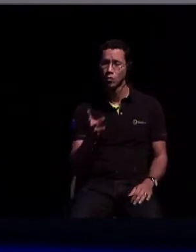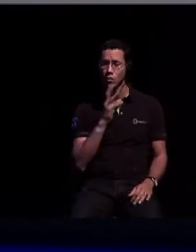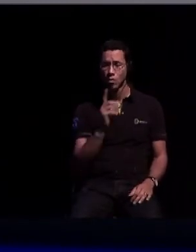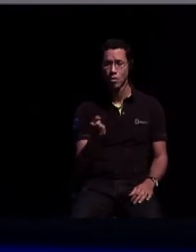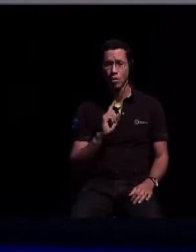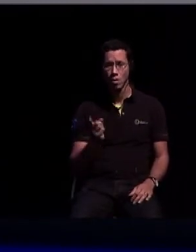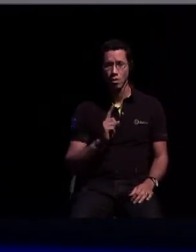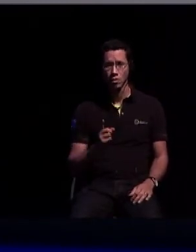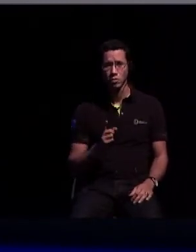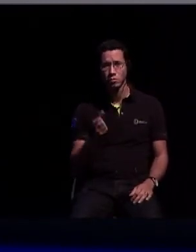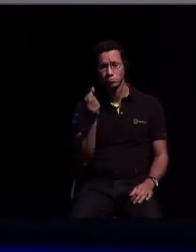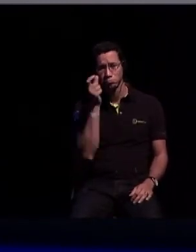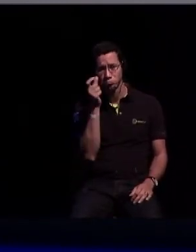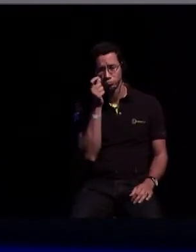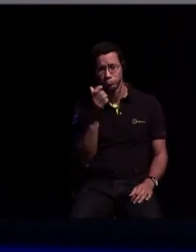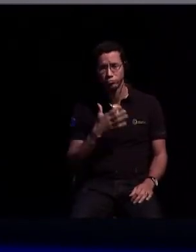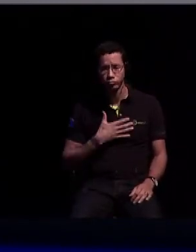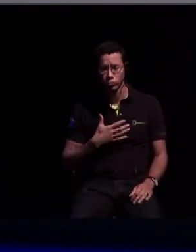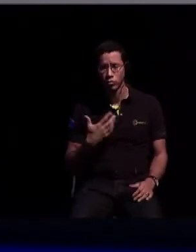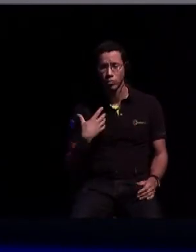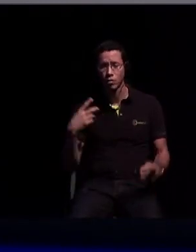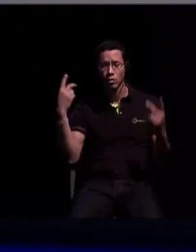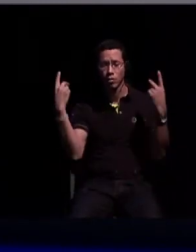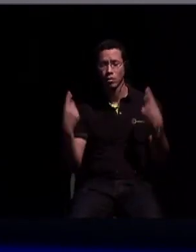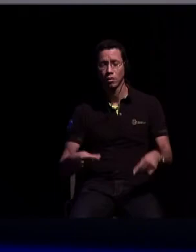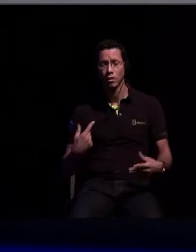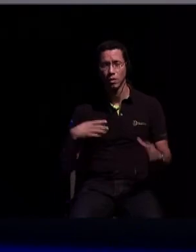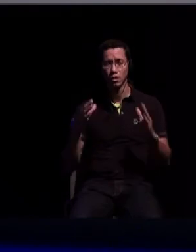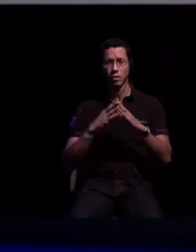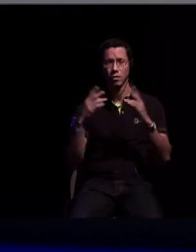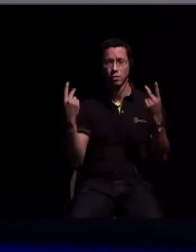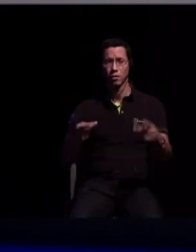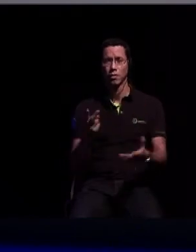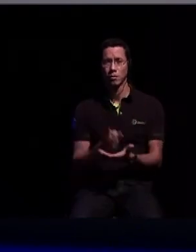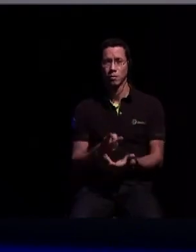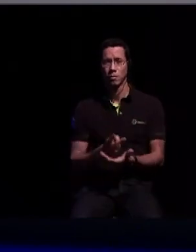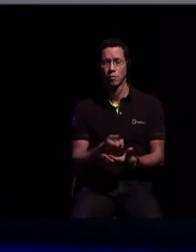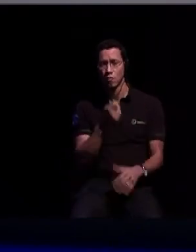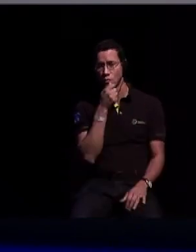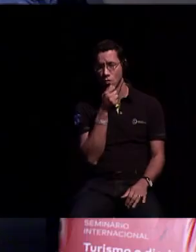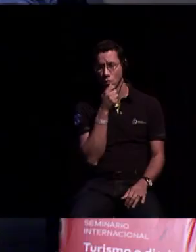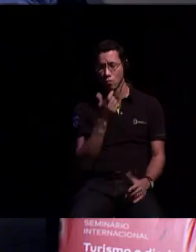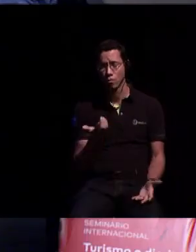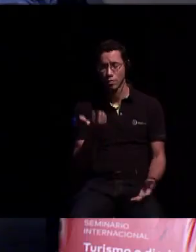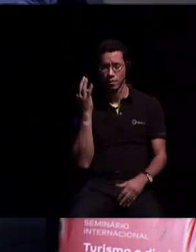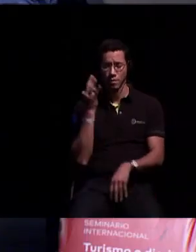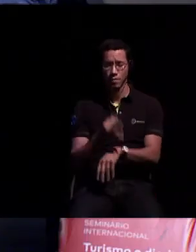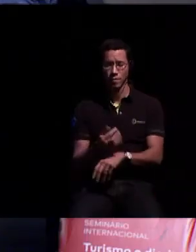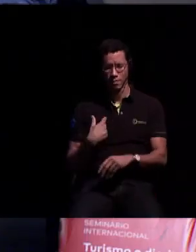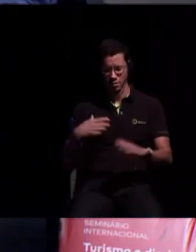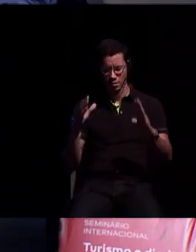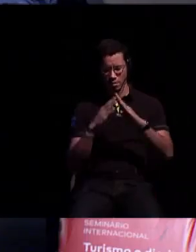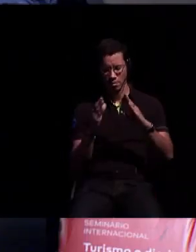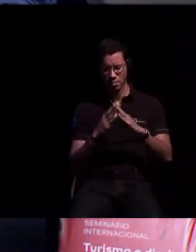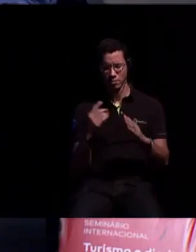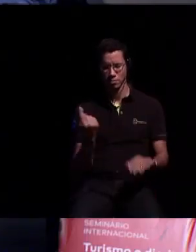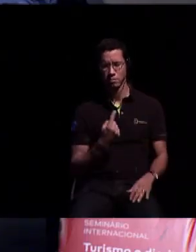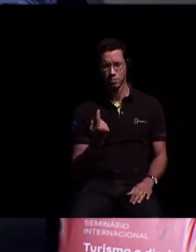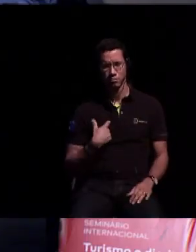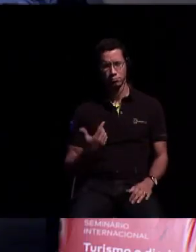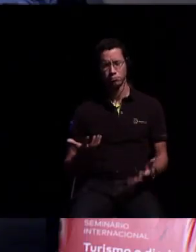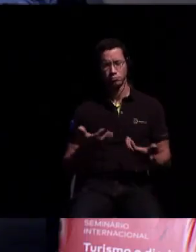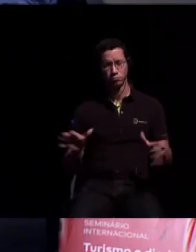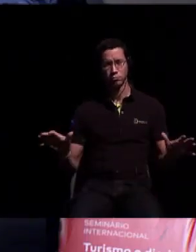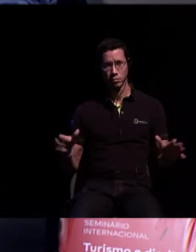And you don't have the bragging rights when you say, oh, I holidayed at home over this holiday. You need to say, oh, I've gone on an